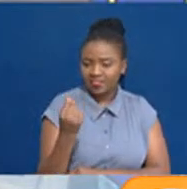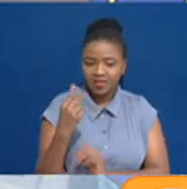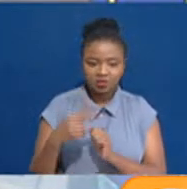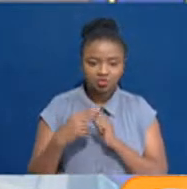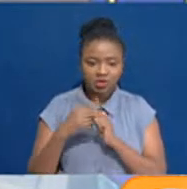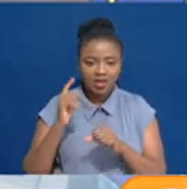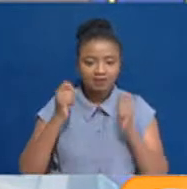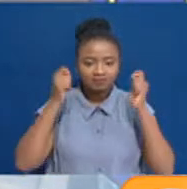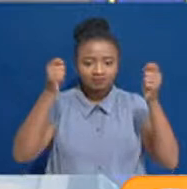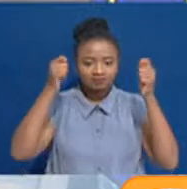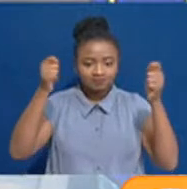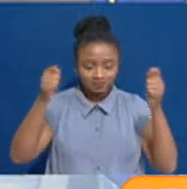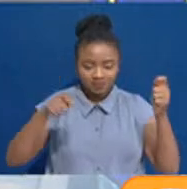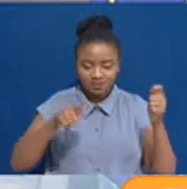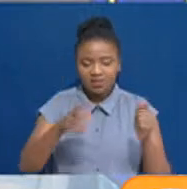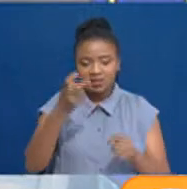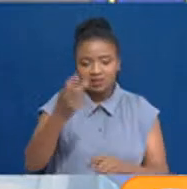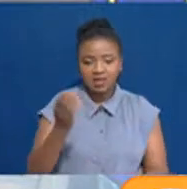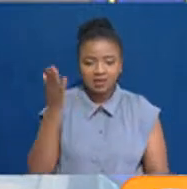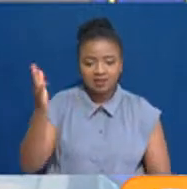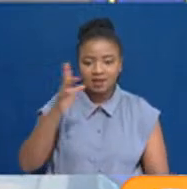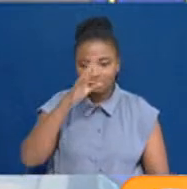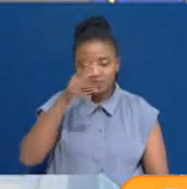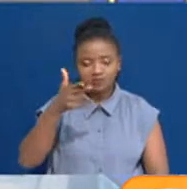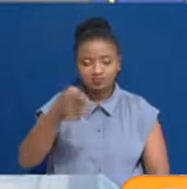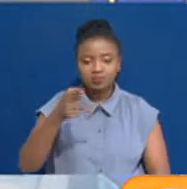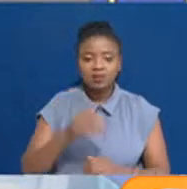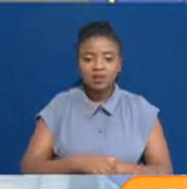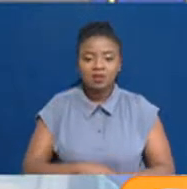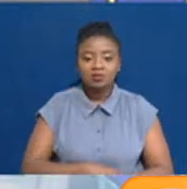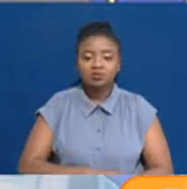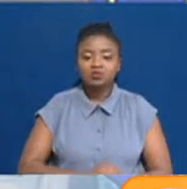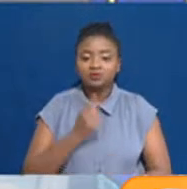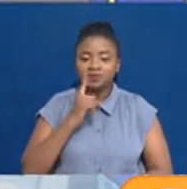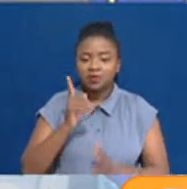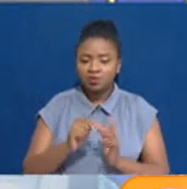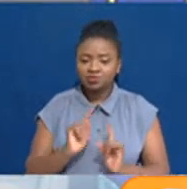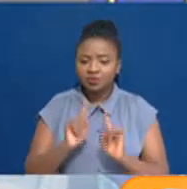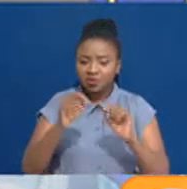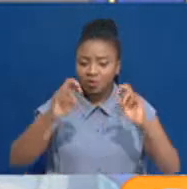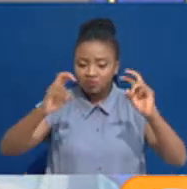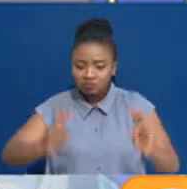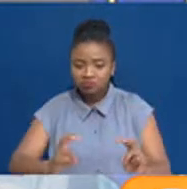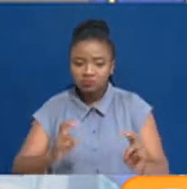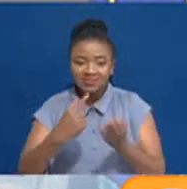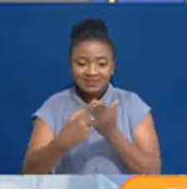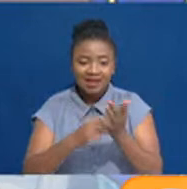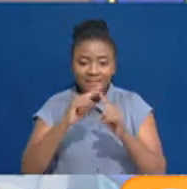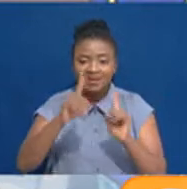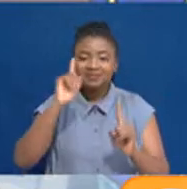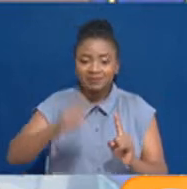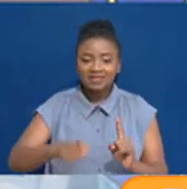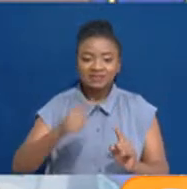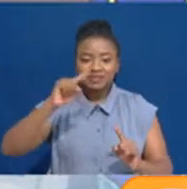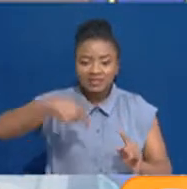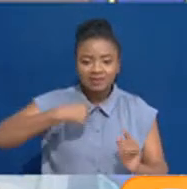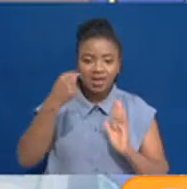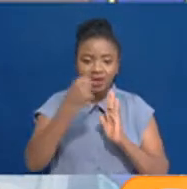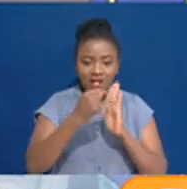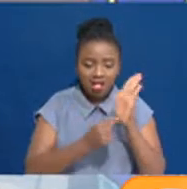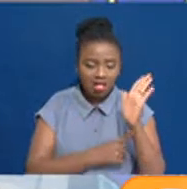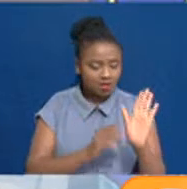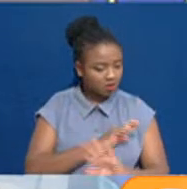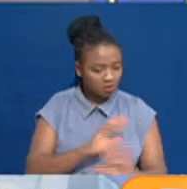says the opposition is headed to the negotiation table without conditions, asking their Kenya Kwanza counterparts to do the